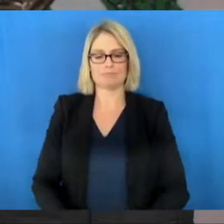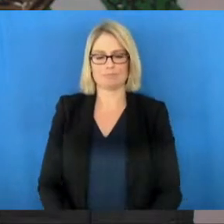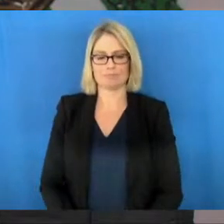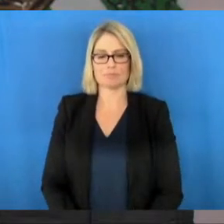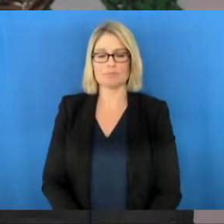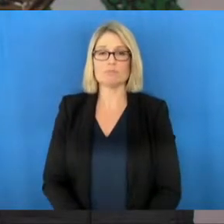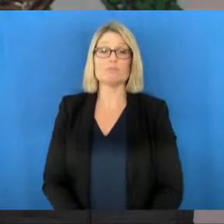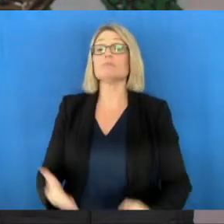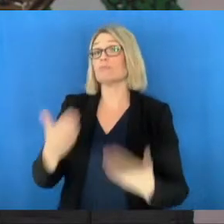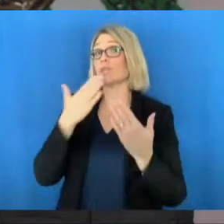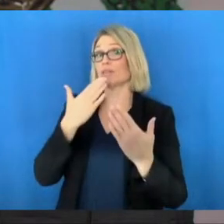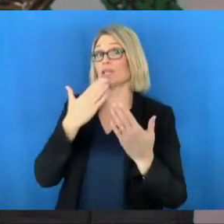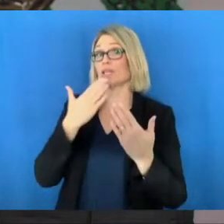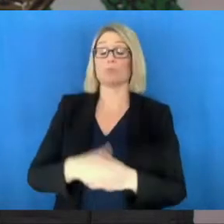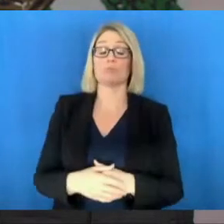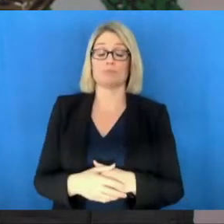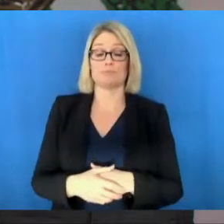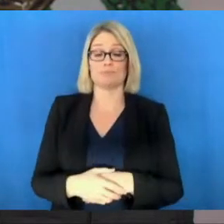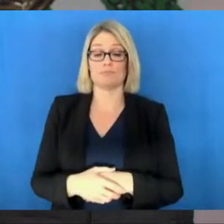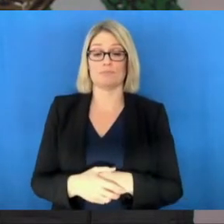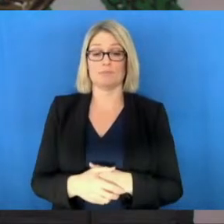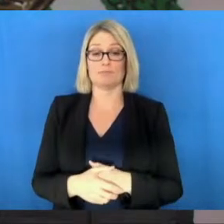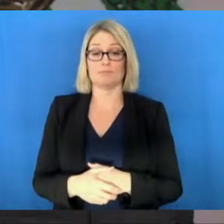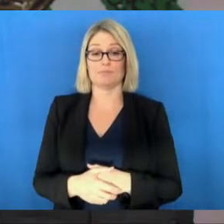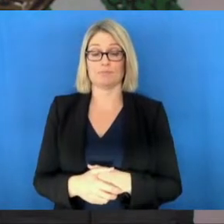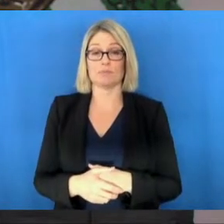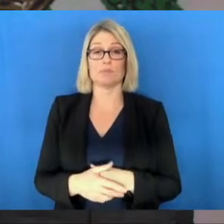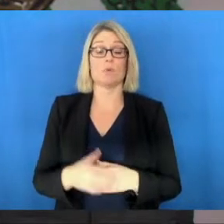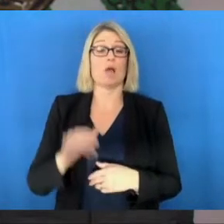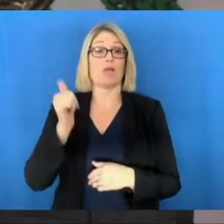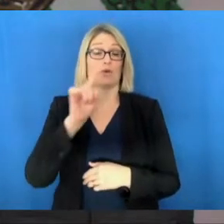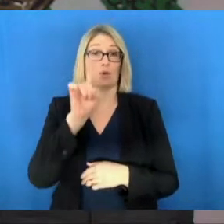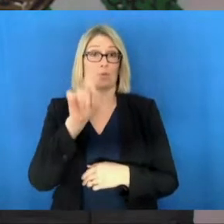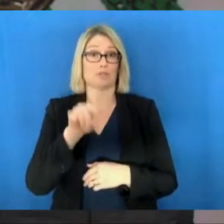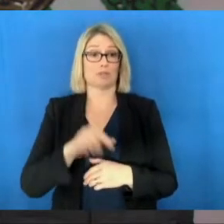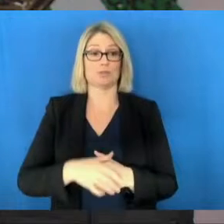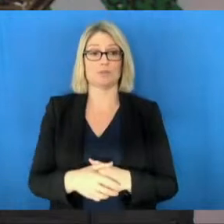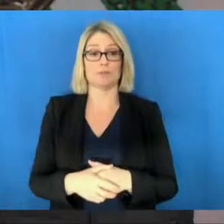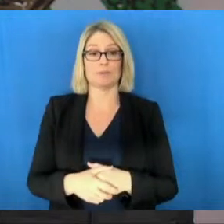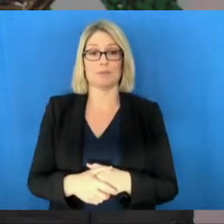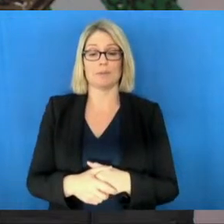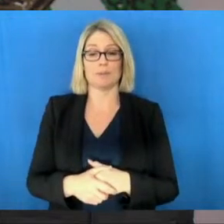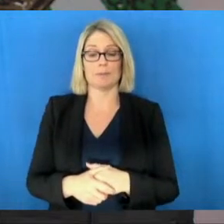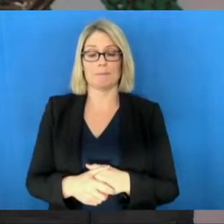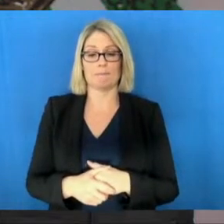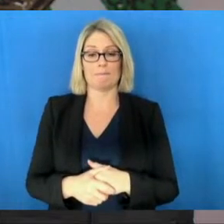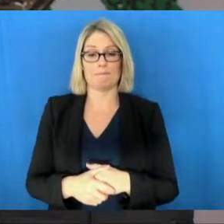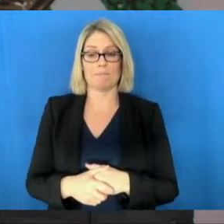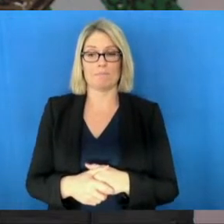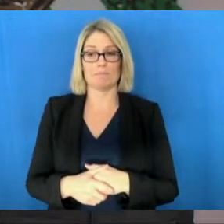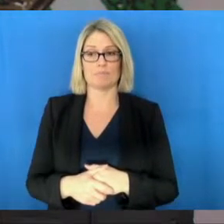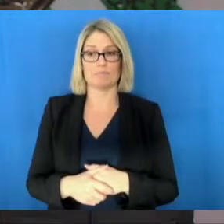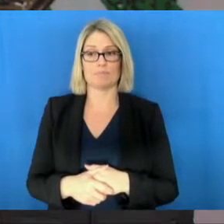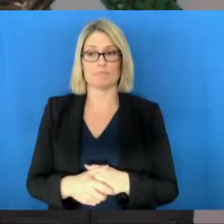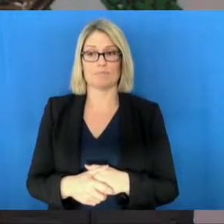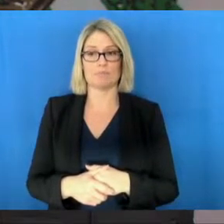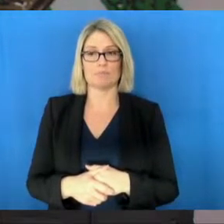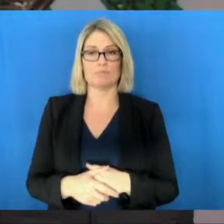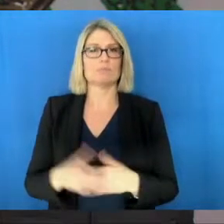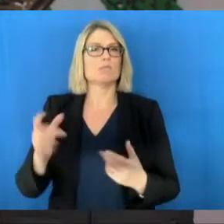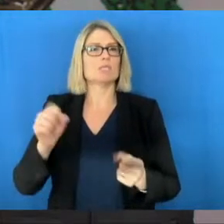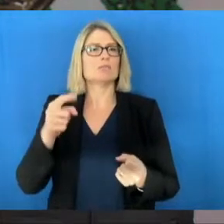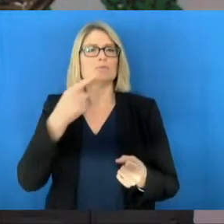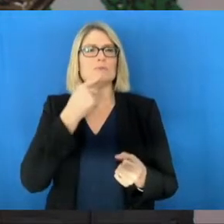Great, thank you. Welcome. Following up on that, what will the clinics, can you tell us about the